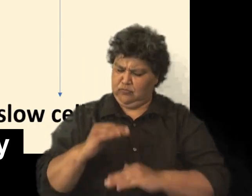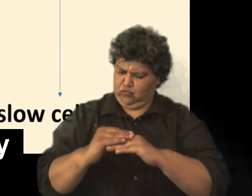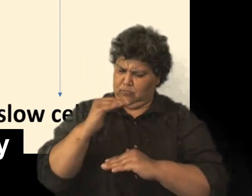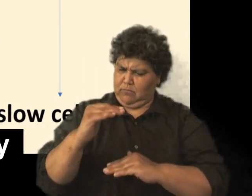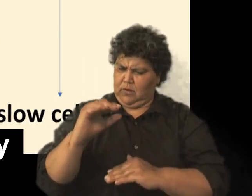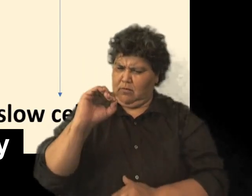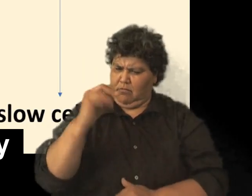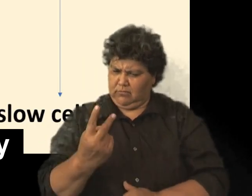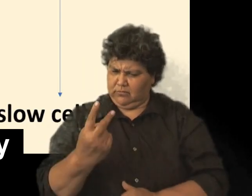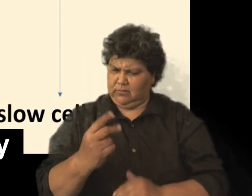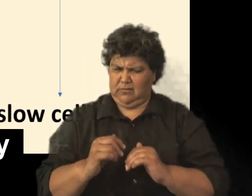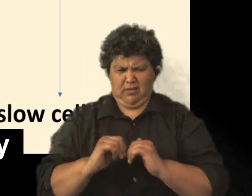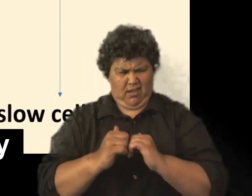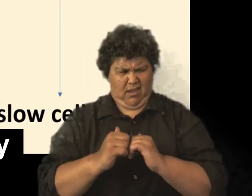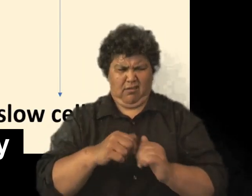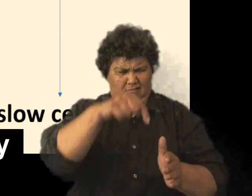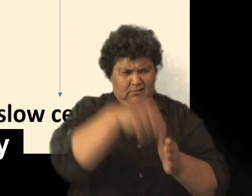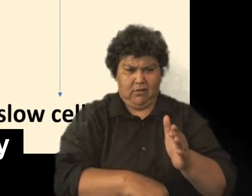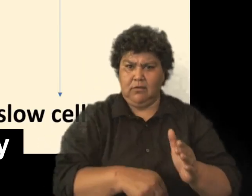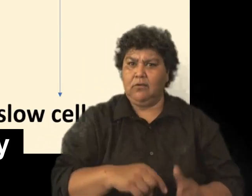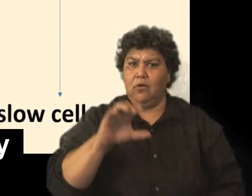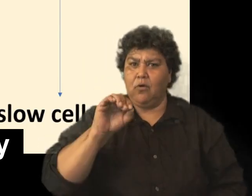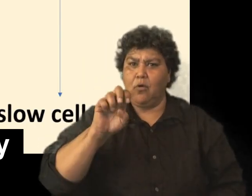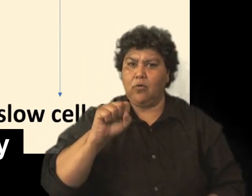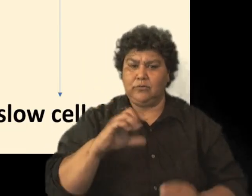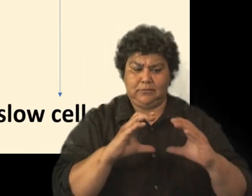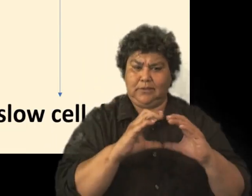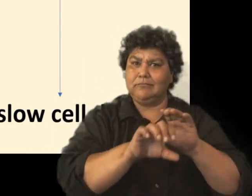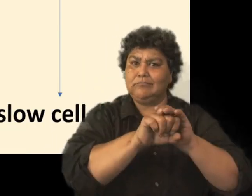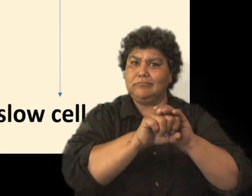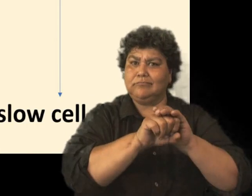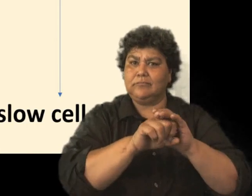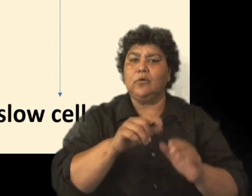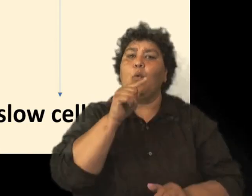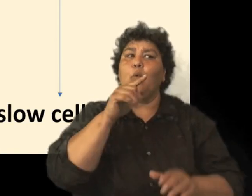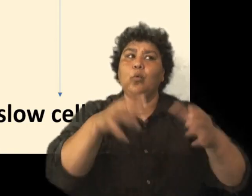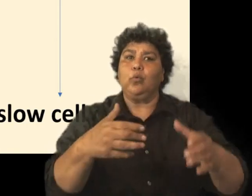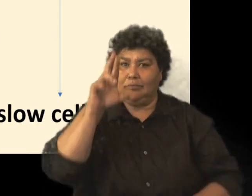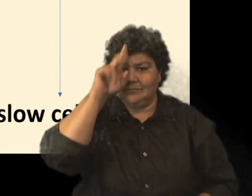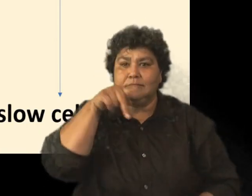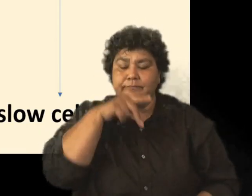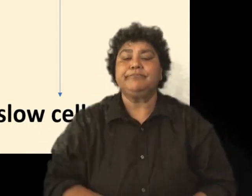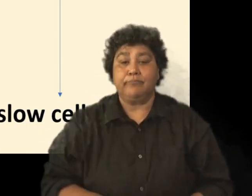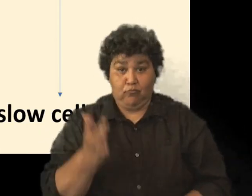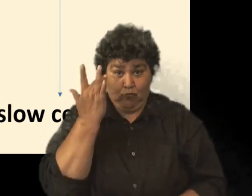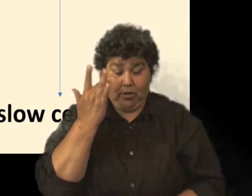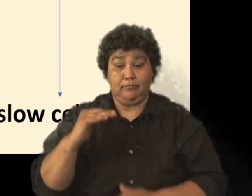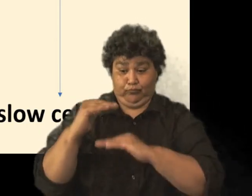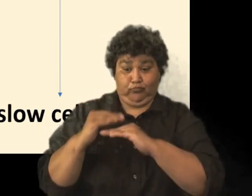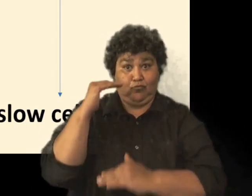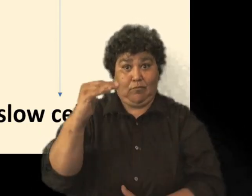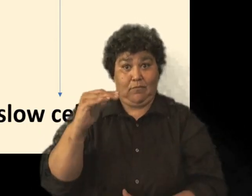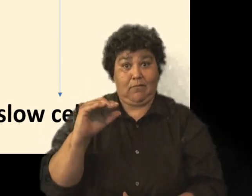How does excess oxygen gradually kill cone cells in RP retina? The excess oxygen